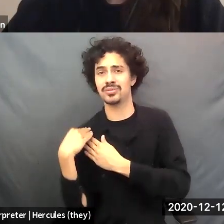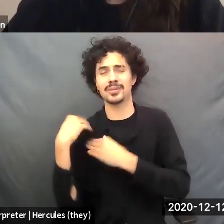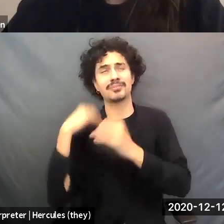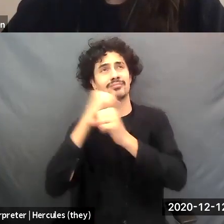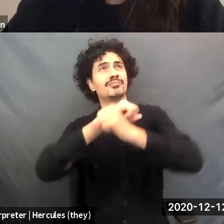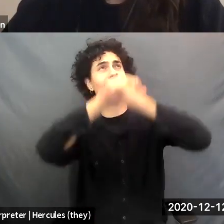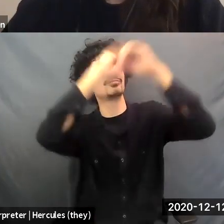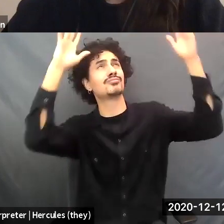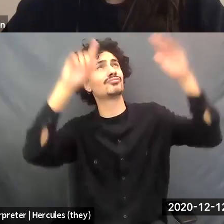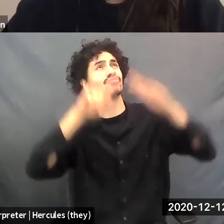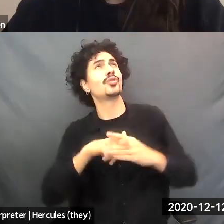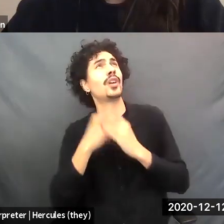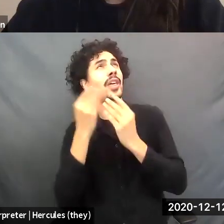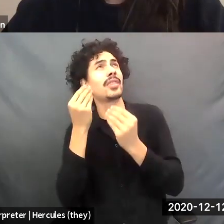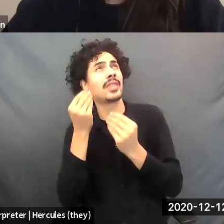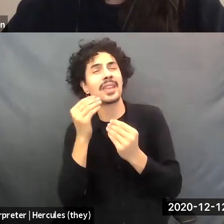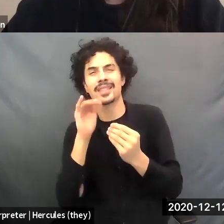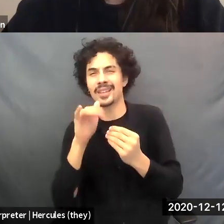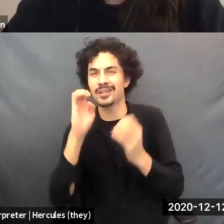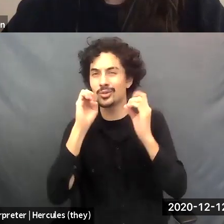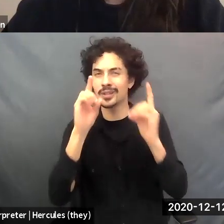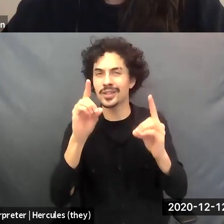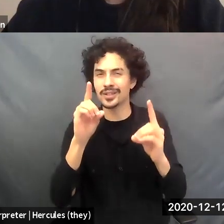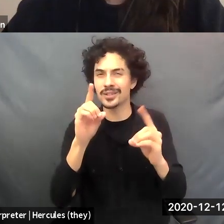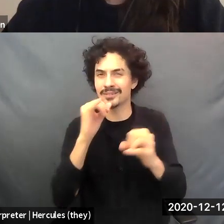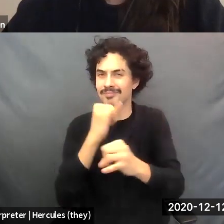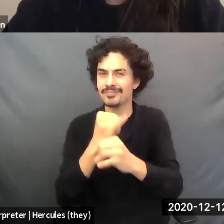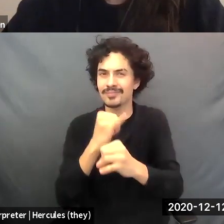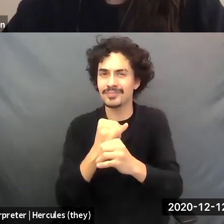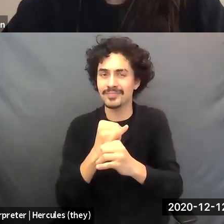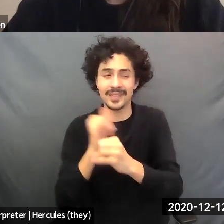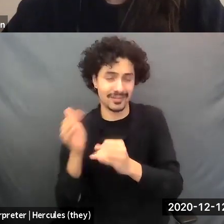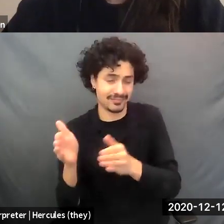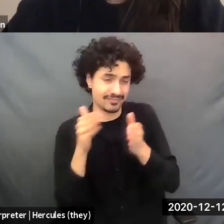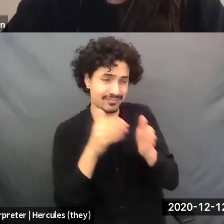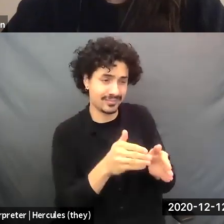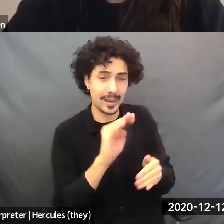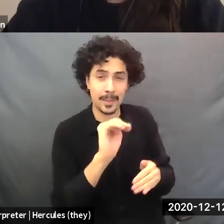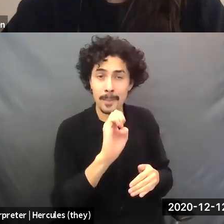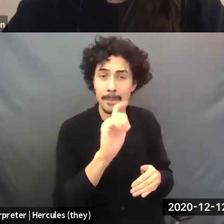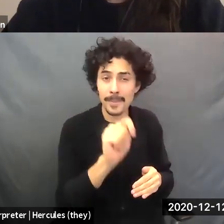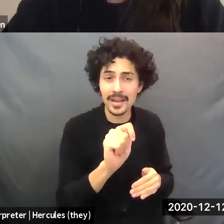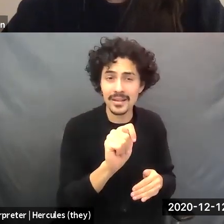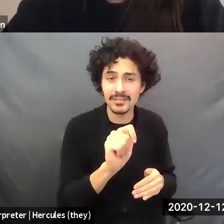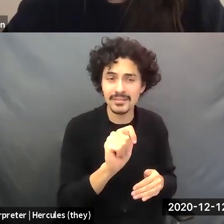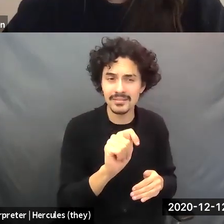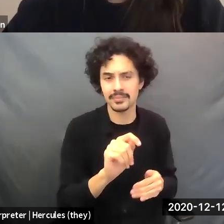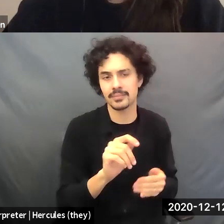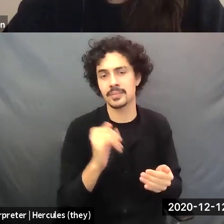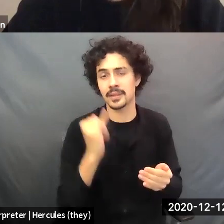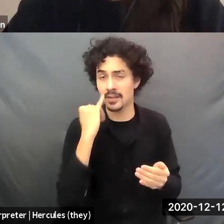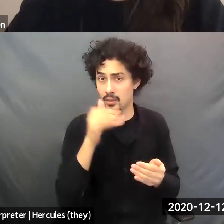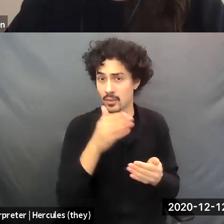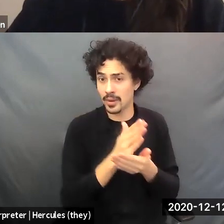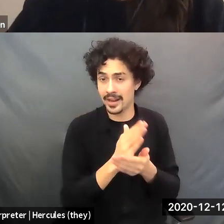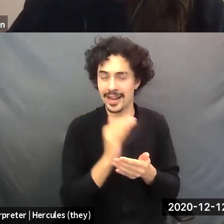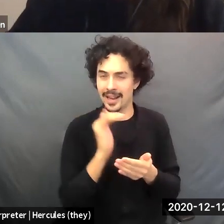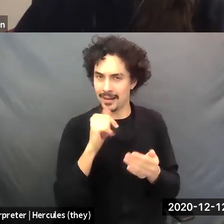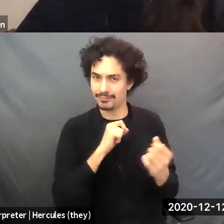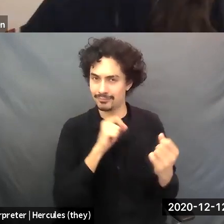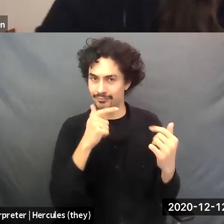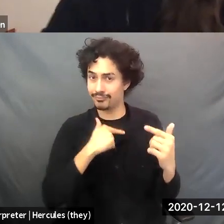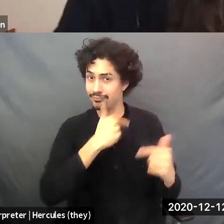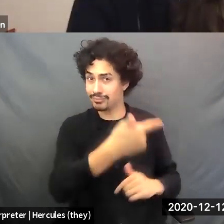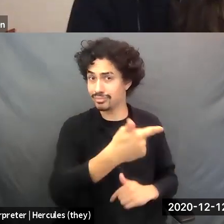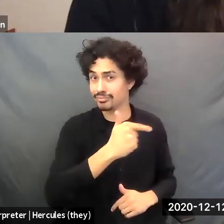institution setting. The Mets another setting. Um, is it okay if I sort of bounce that question back to